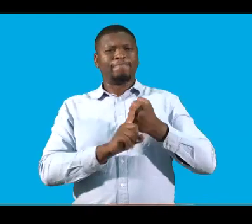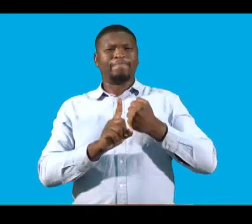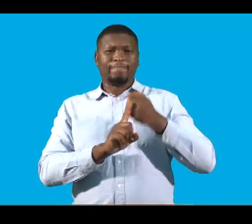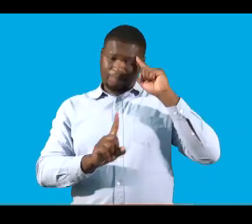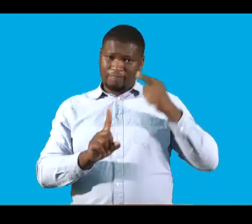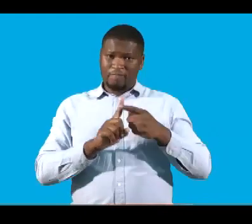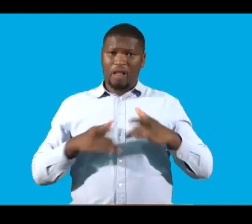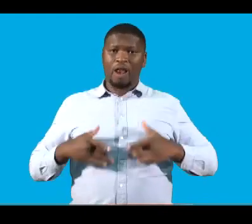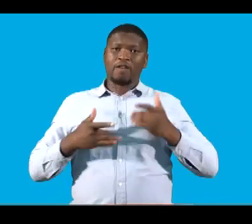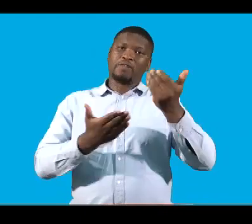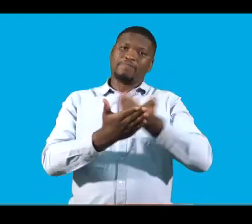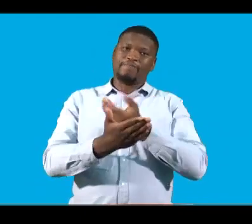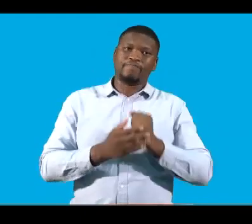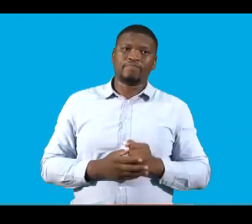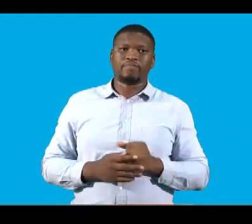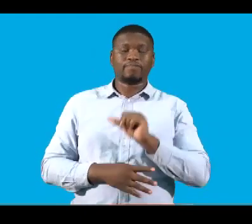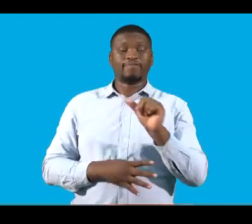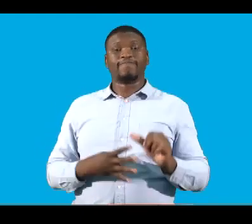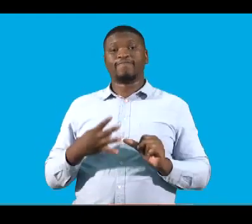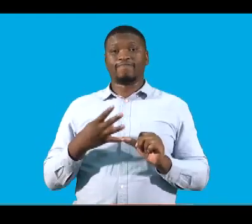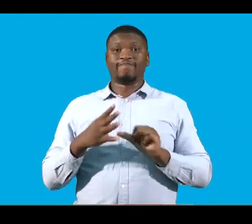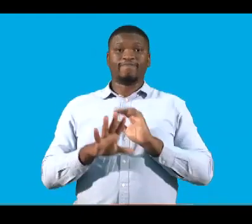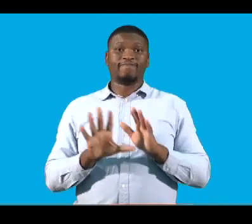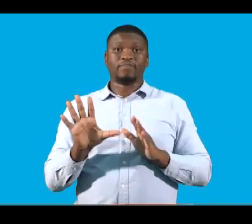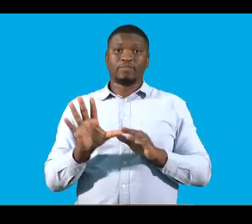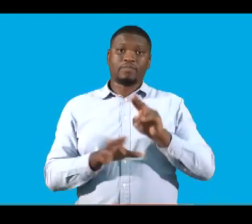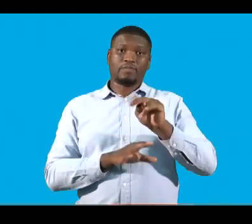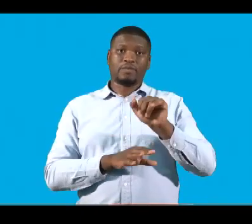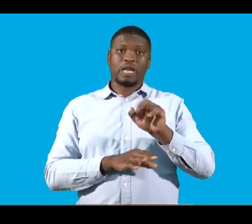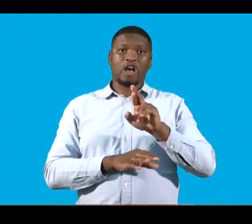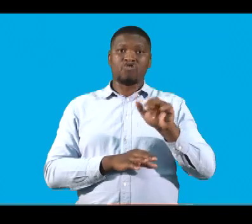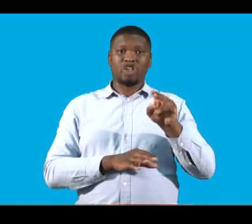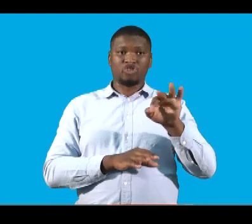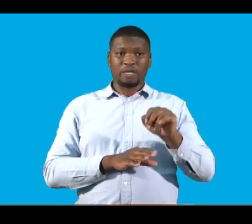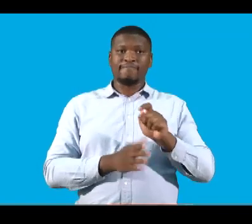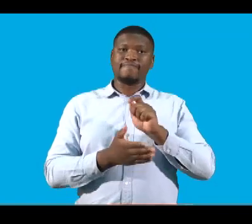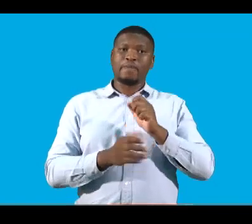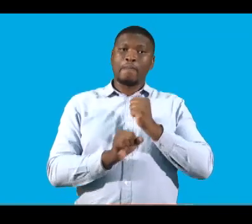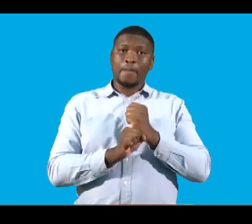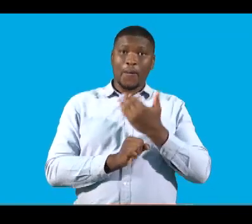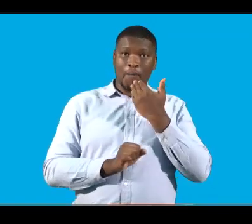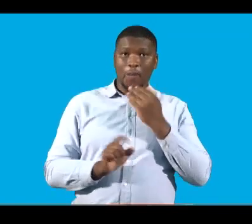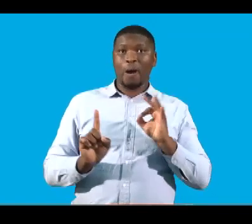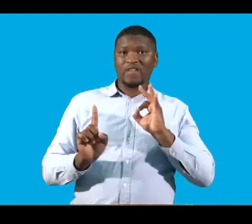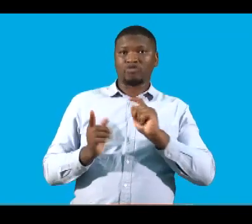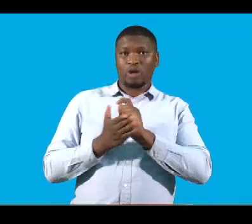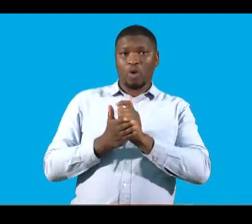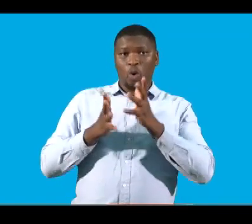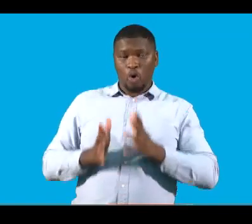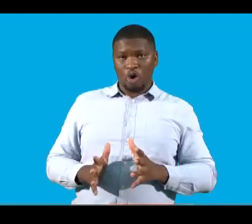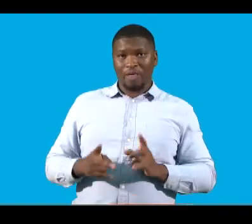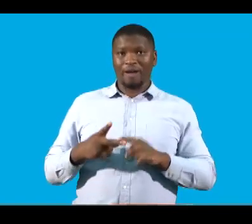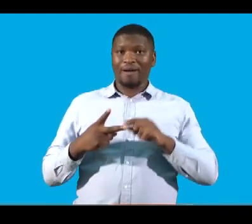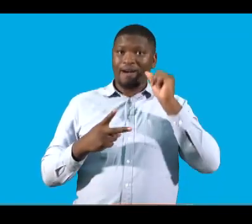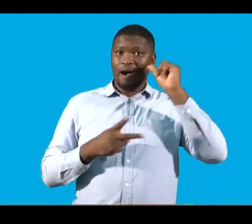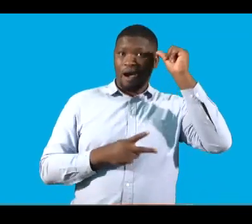overcome to ultimately survive. The narration is done by the fictional author, the adult Pi,